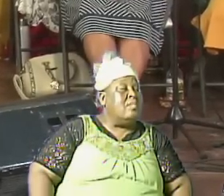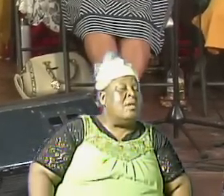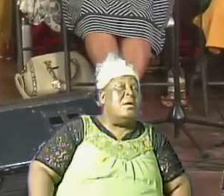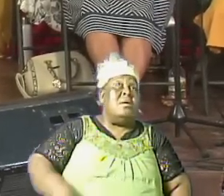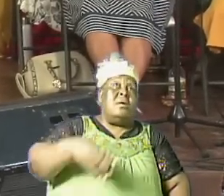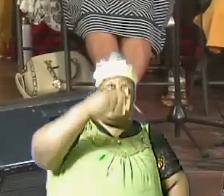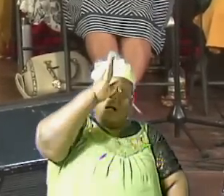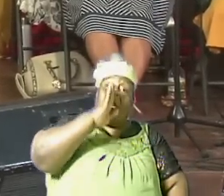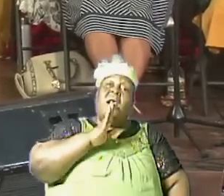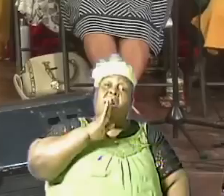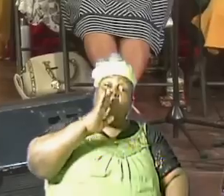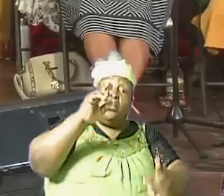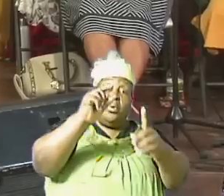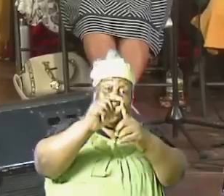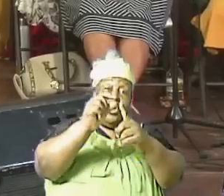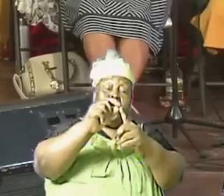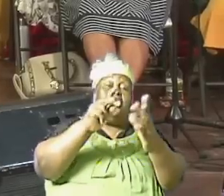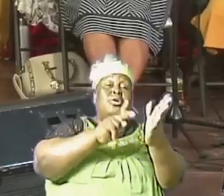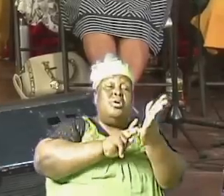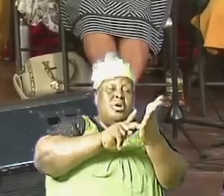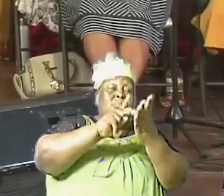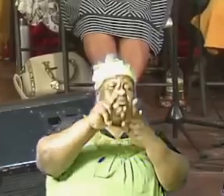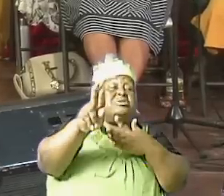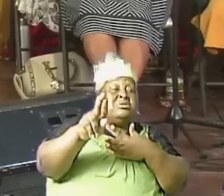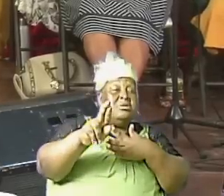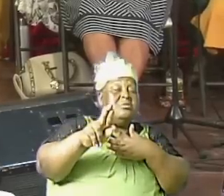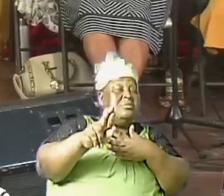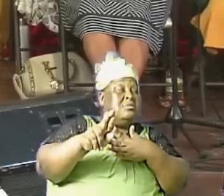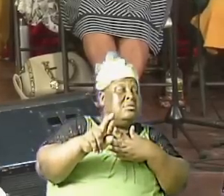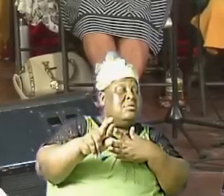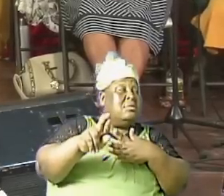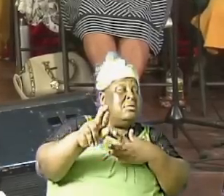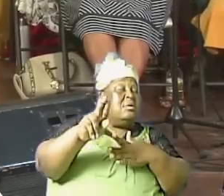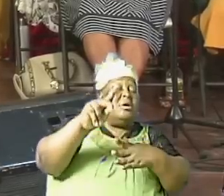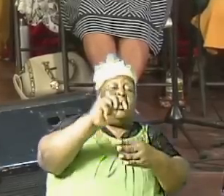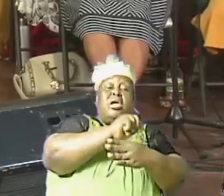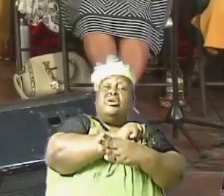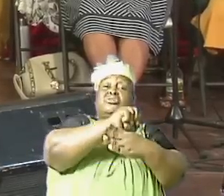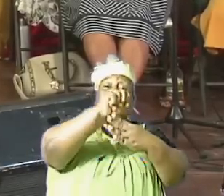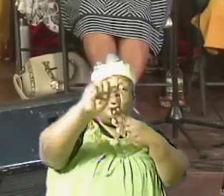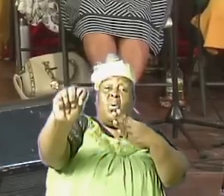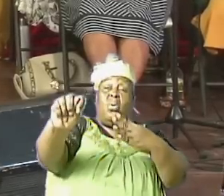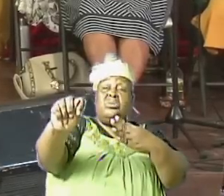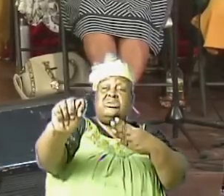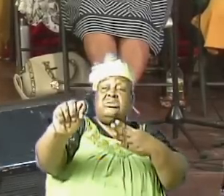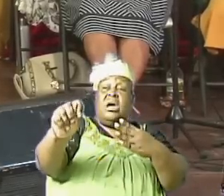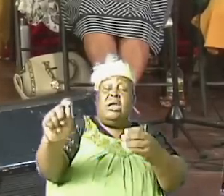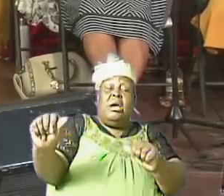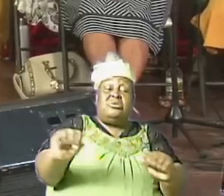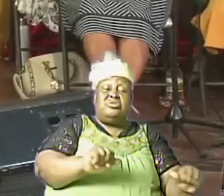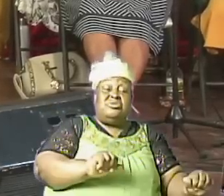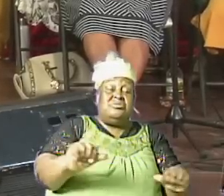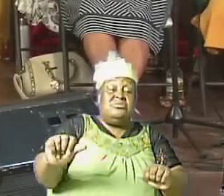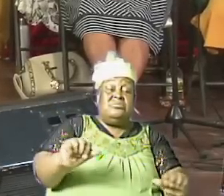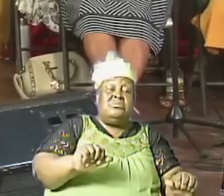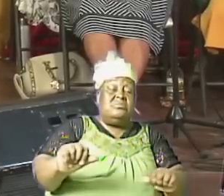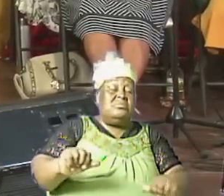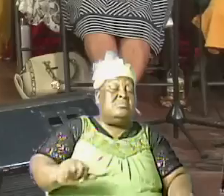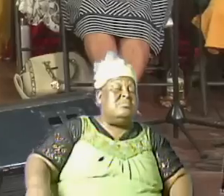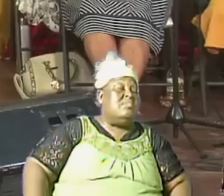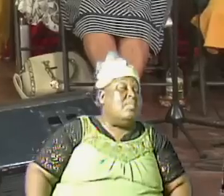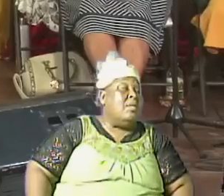So his words represents his total commitment.